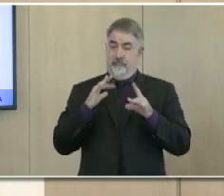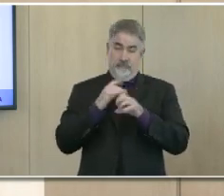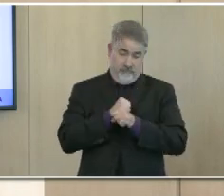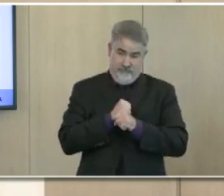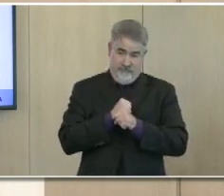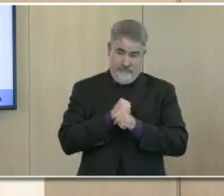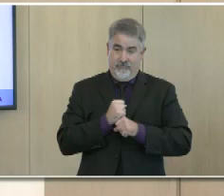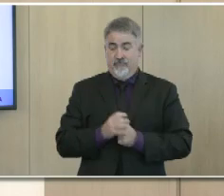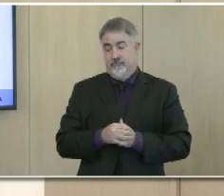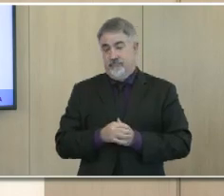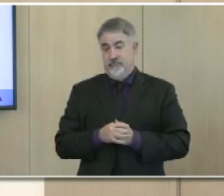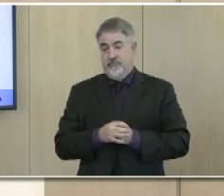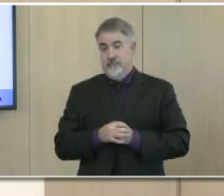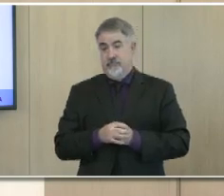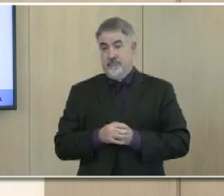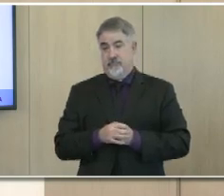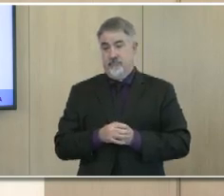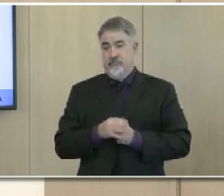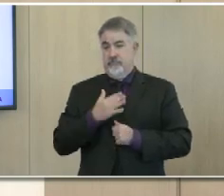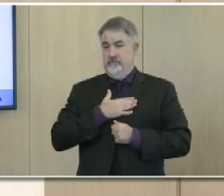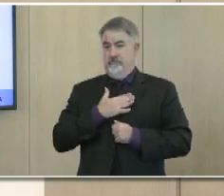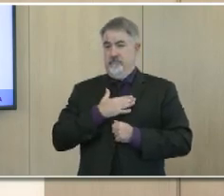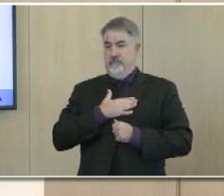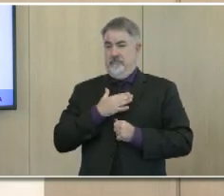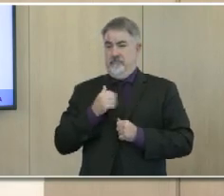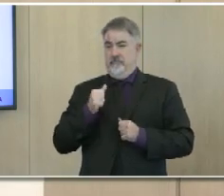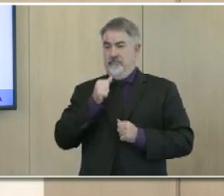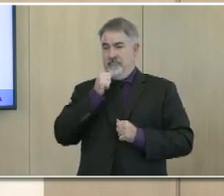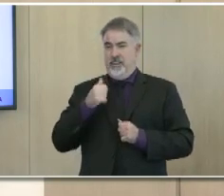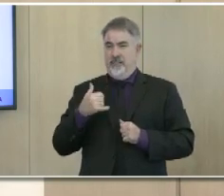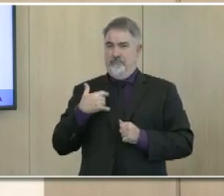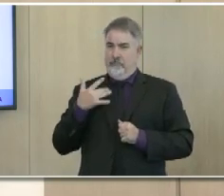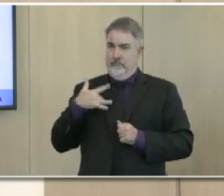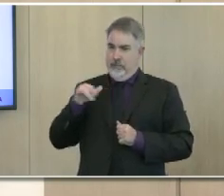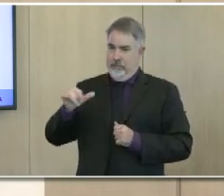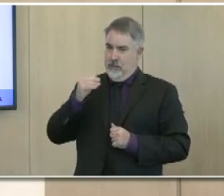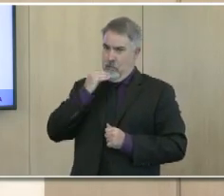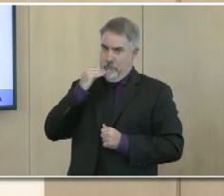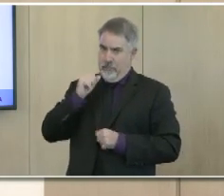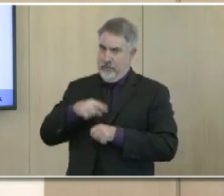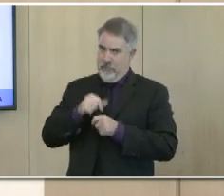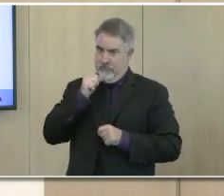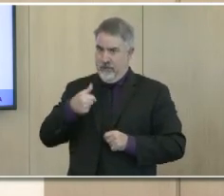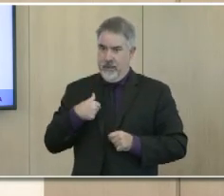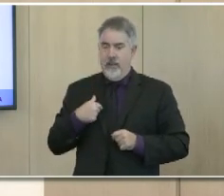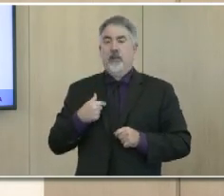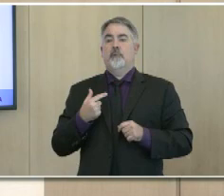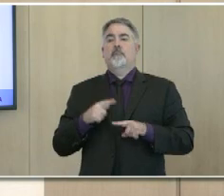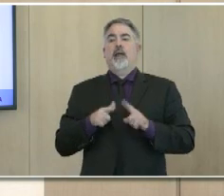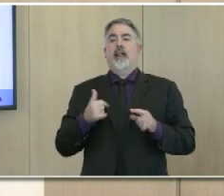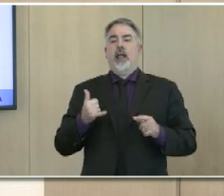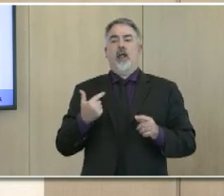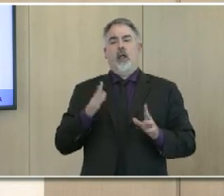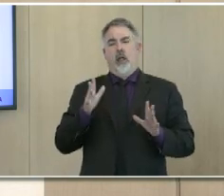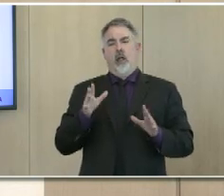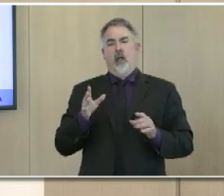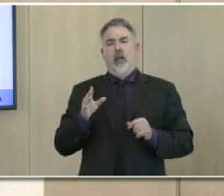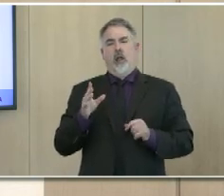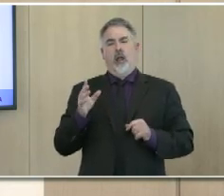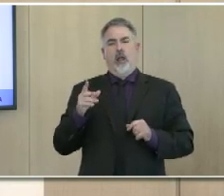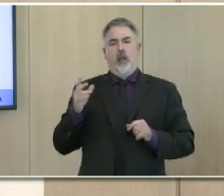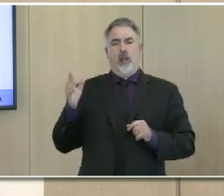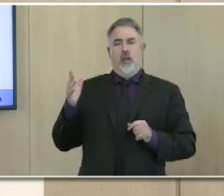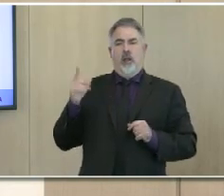with the normal live well, stay well, and to stay well, stay at home, but with what I think Dr. McDonald told us